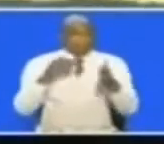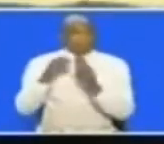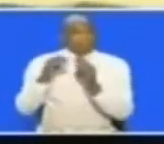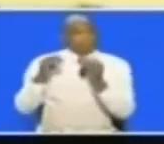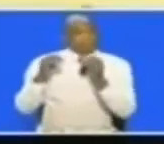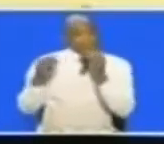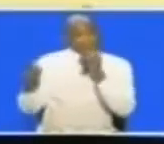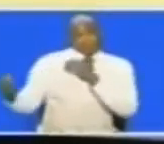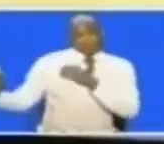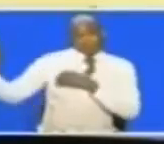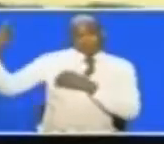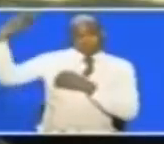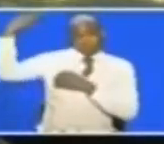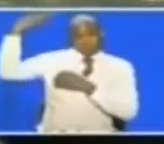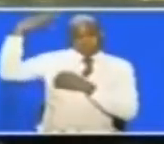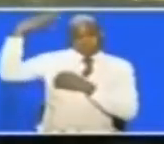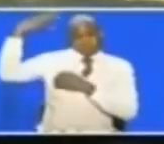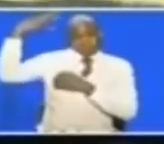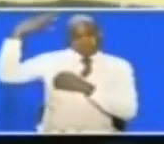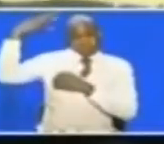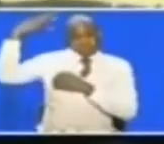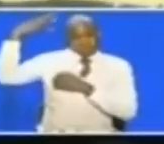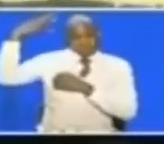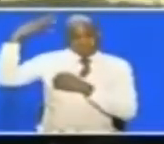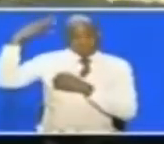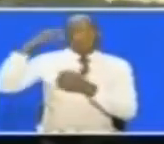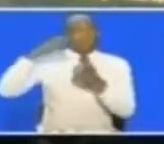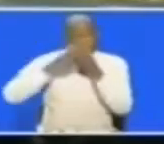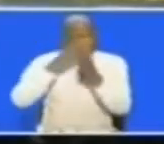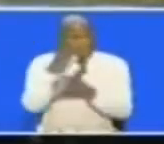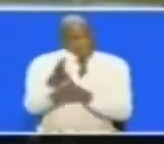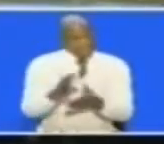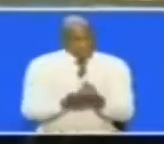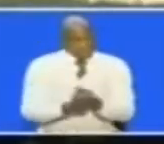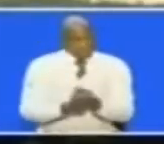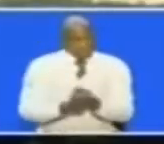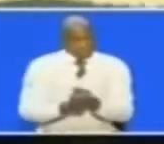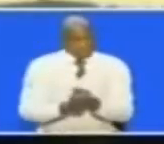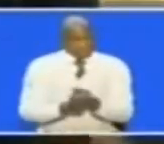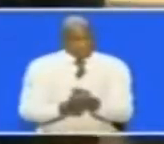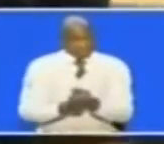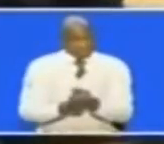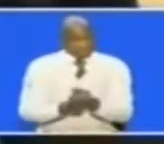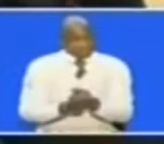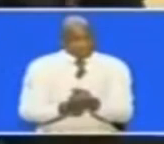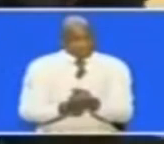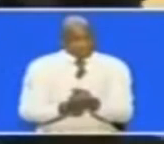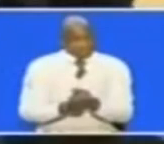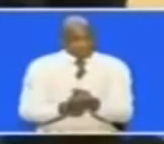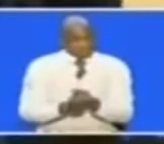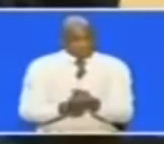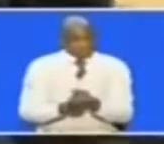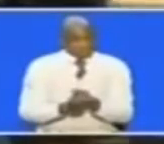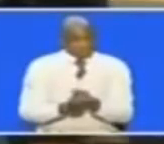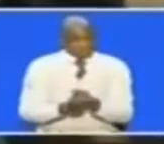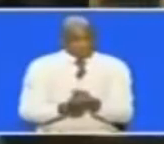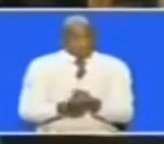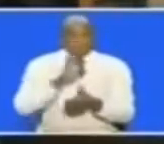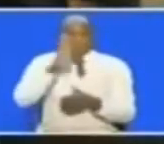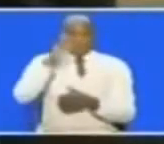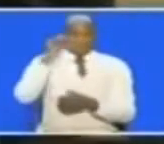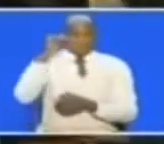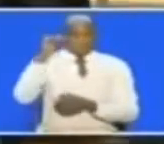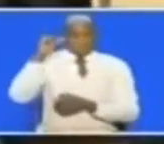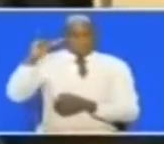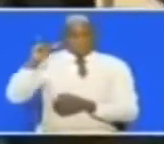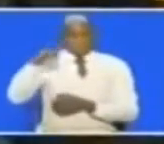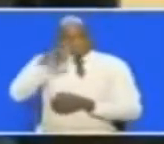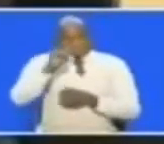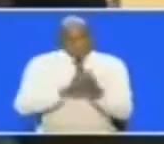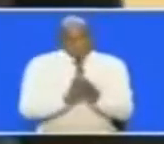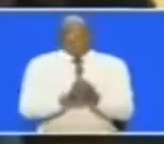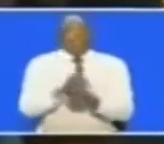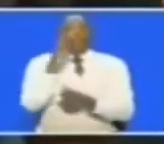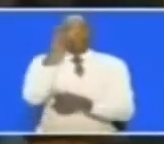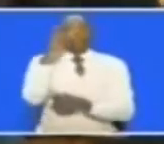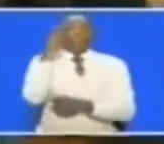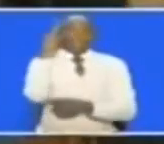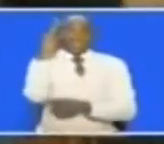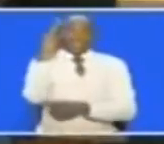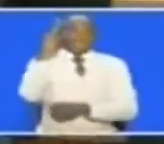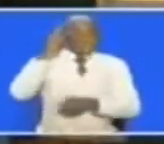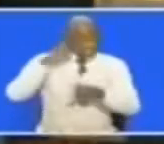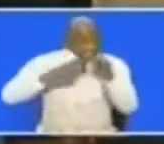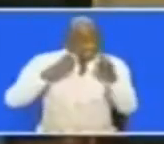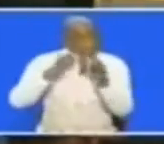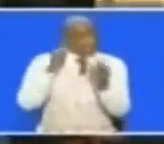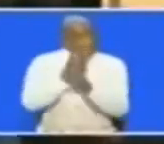up. So if you're not out here, then you're losing. Billy has been in the industry for 43